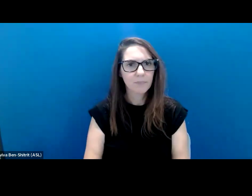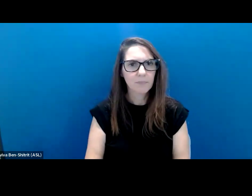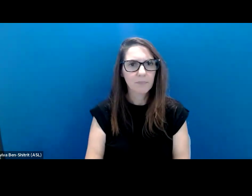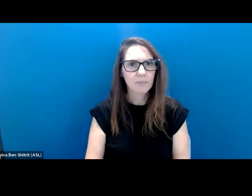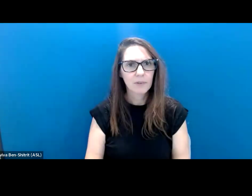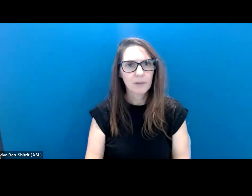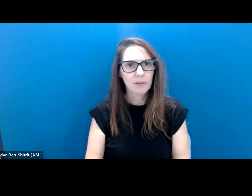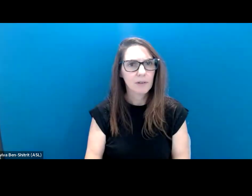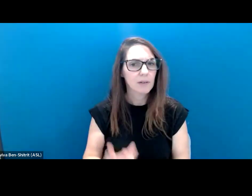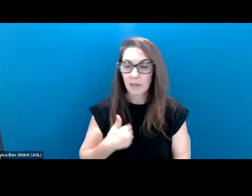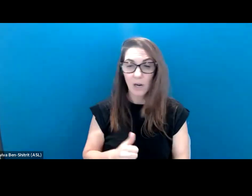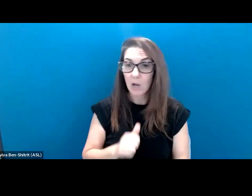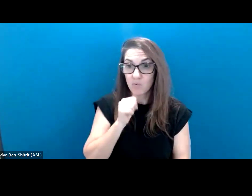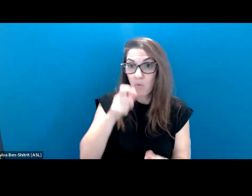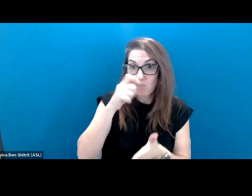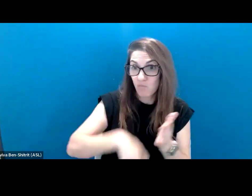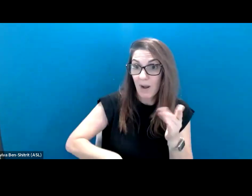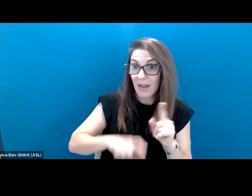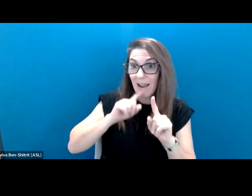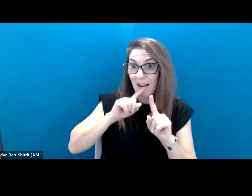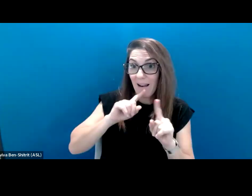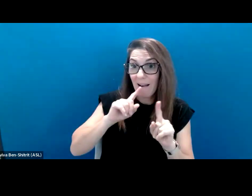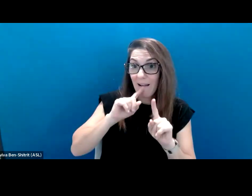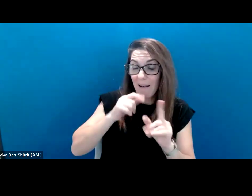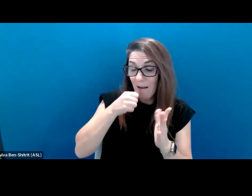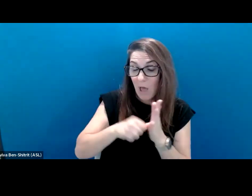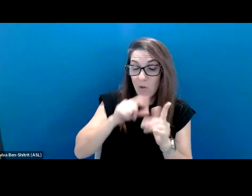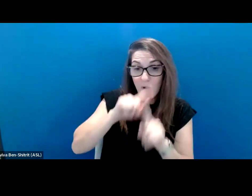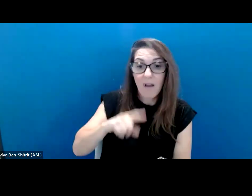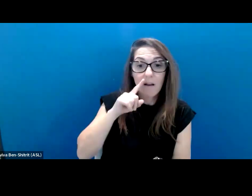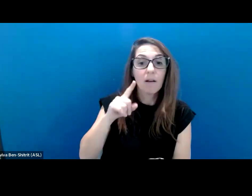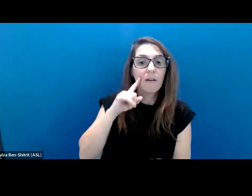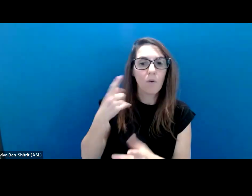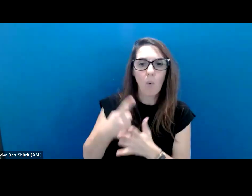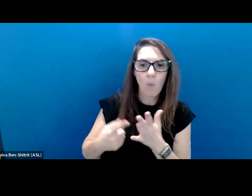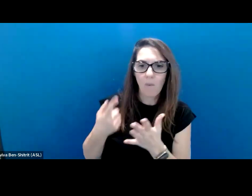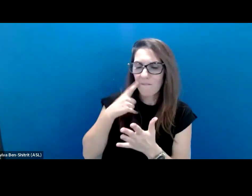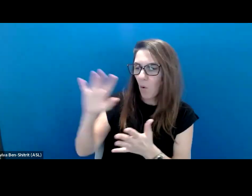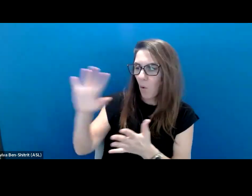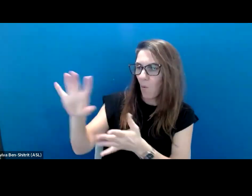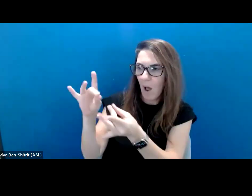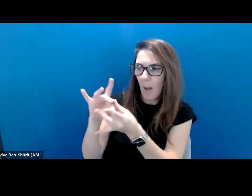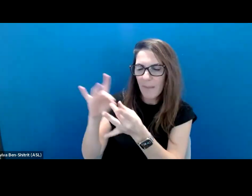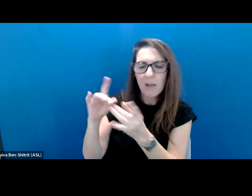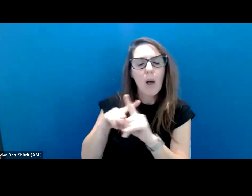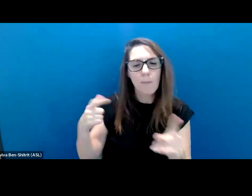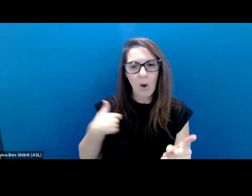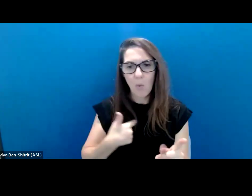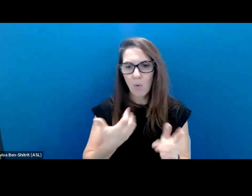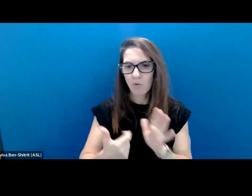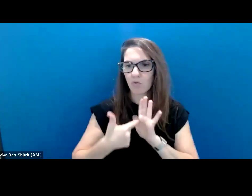I won't be writing letters in response to like comments that are received, that type of thing. But we will be showing our